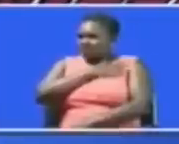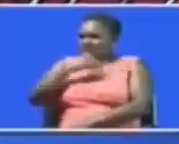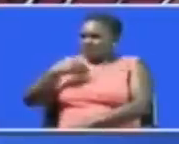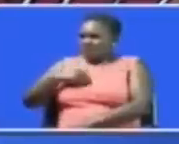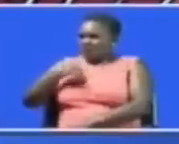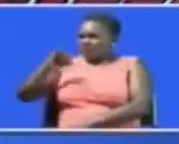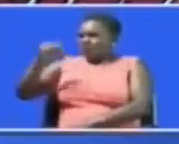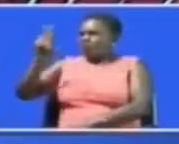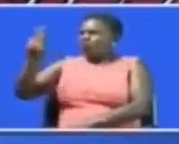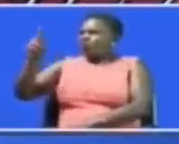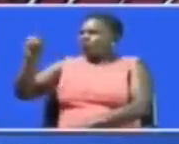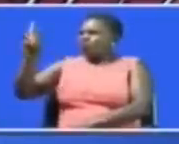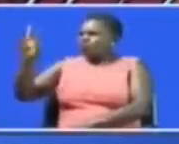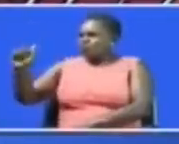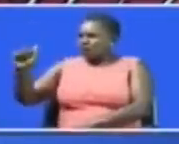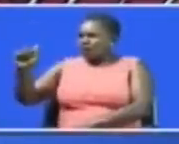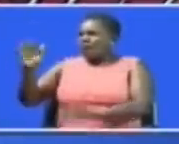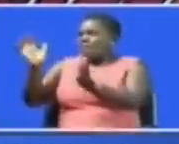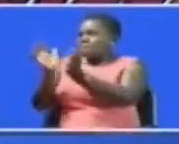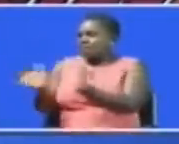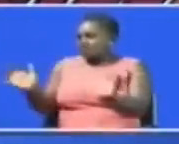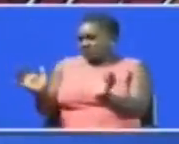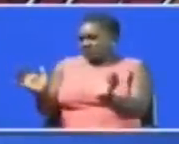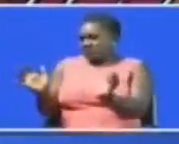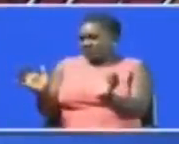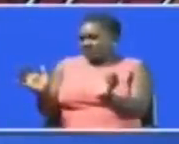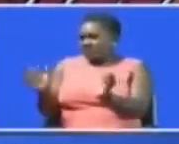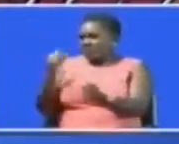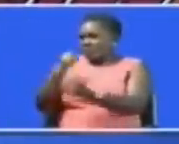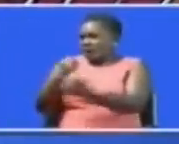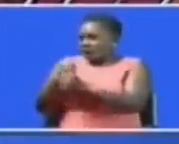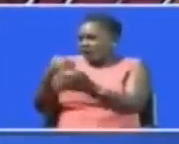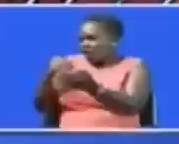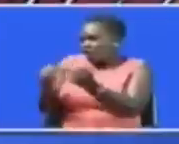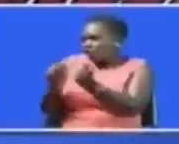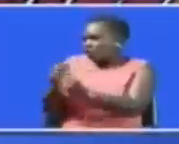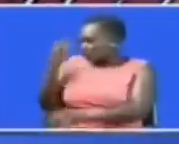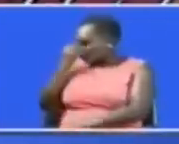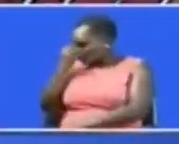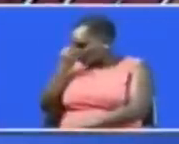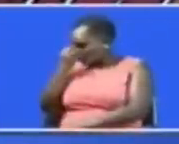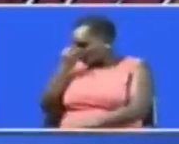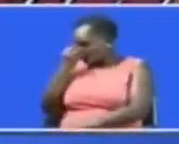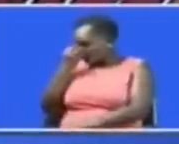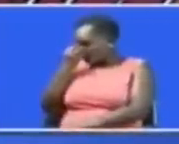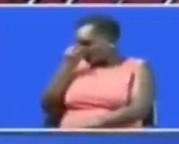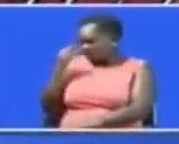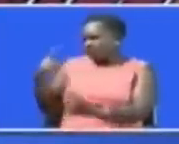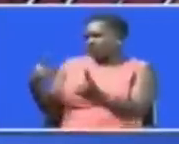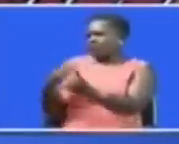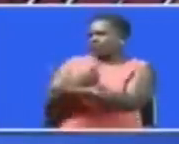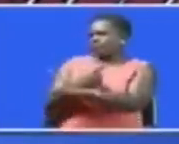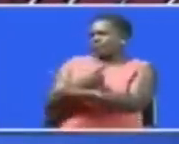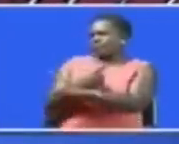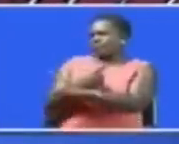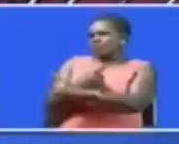Aisha Jumwa and Honorable Dori are under punishment for being seen to work closely with the deputy president, which raises that